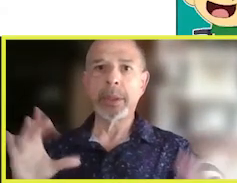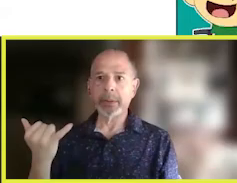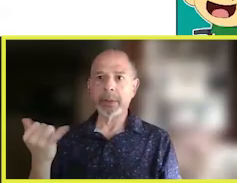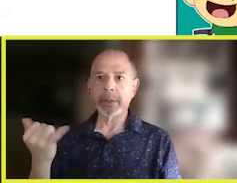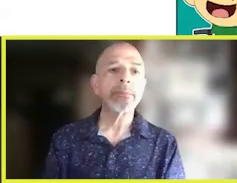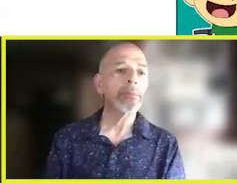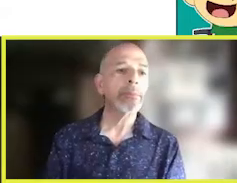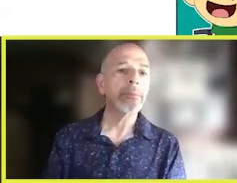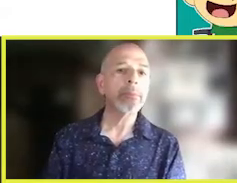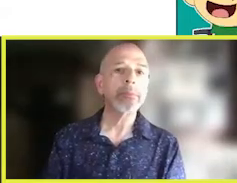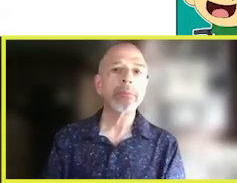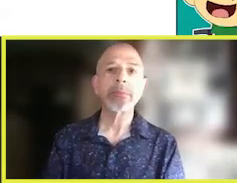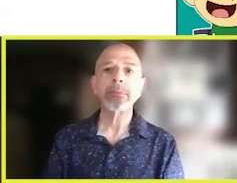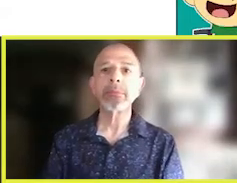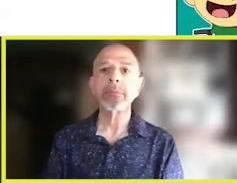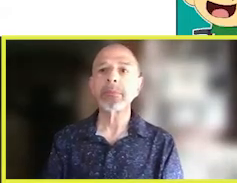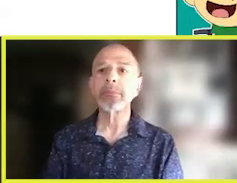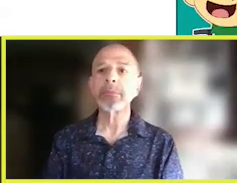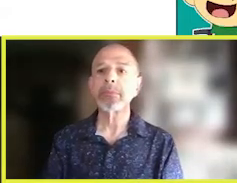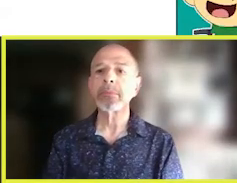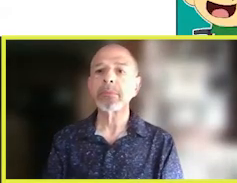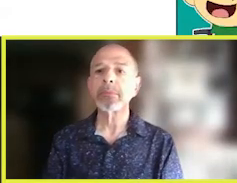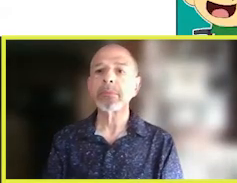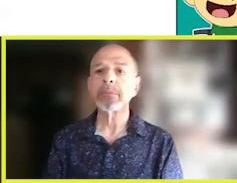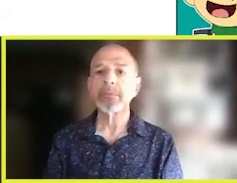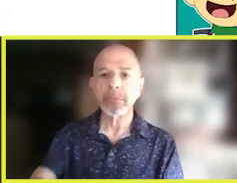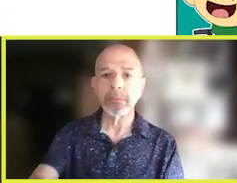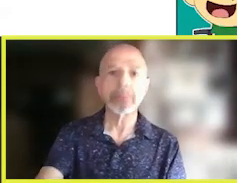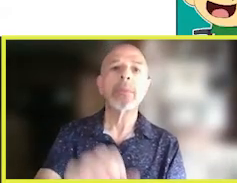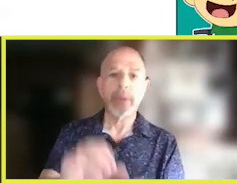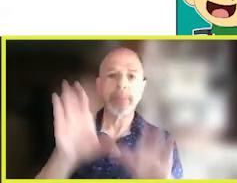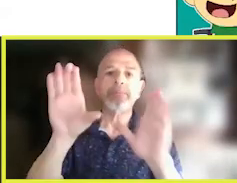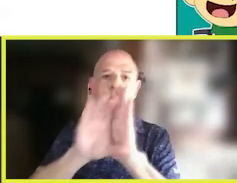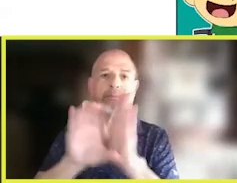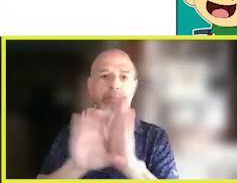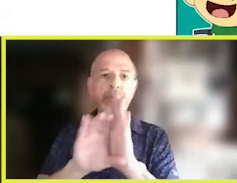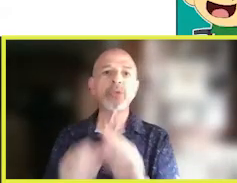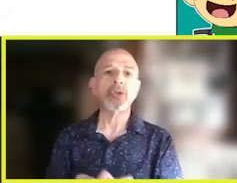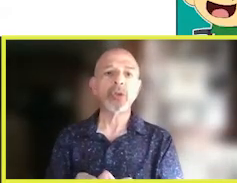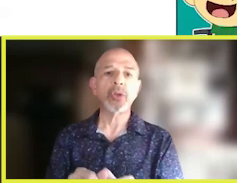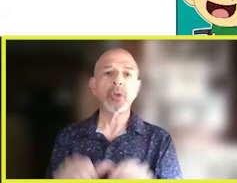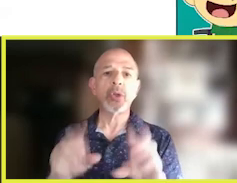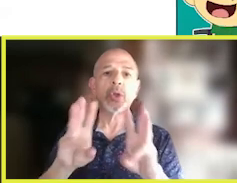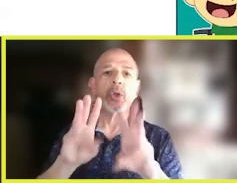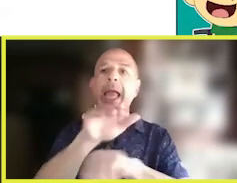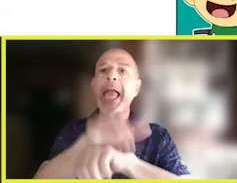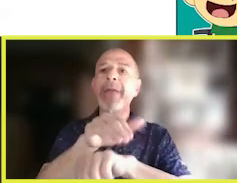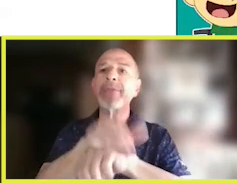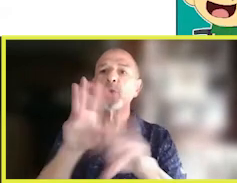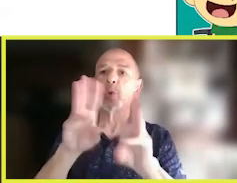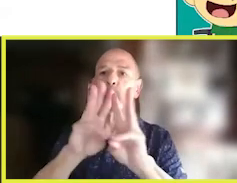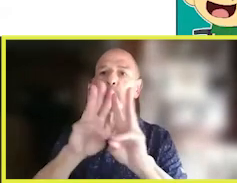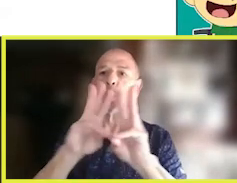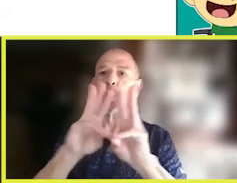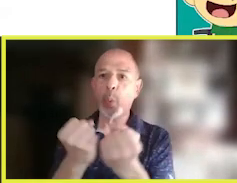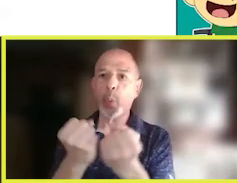Peer Support. All of the workshops were well attended. The feedback from attendees was overwhelmingly positive. A huge thank you to all the